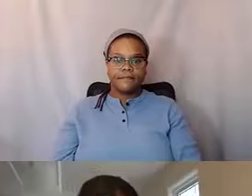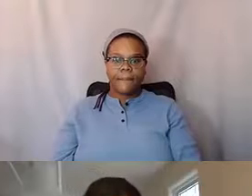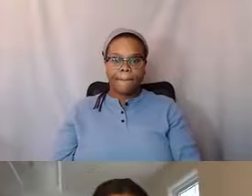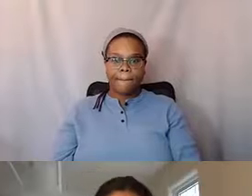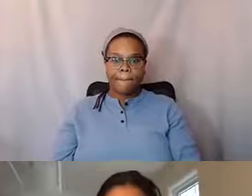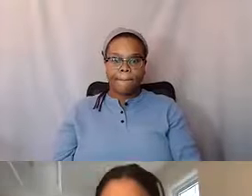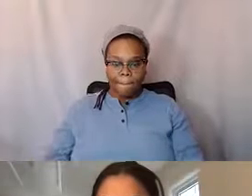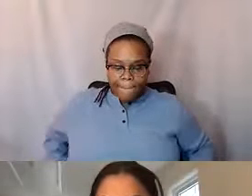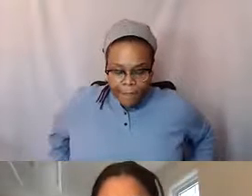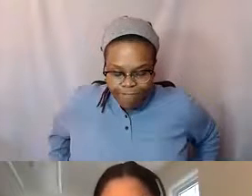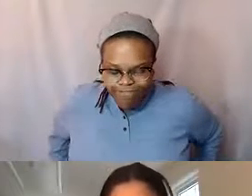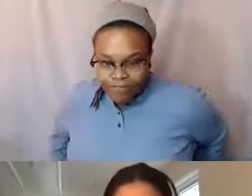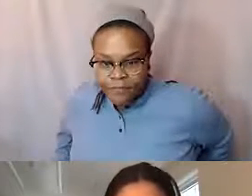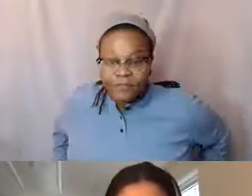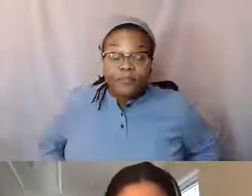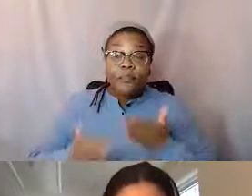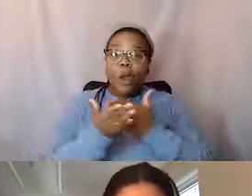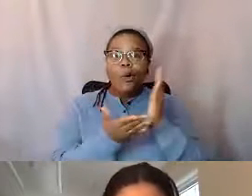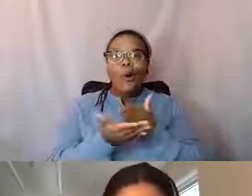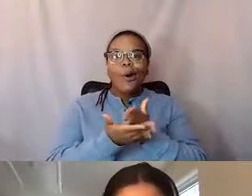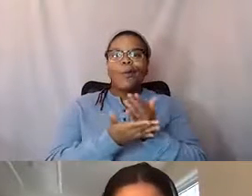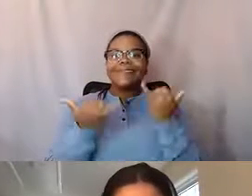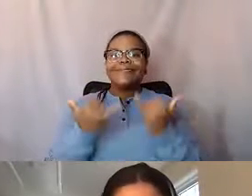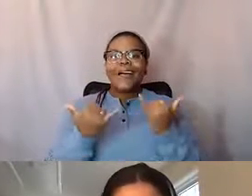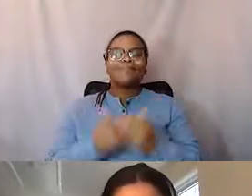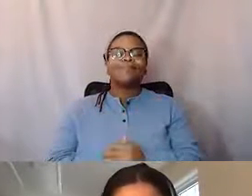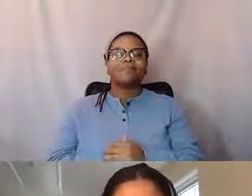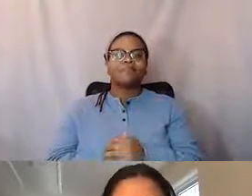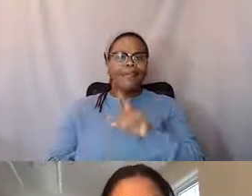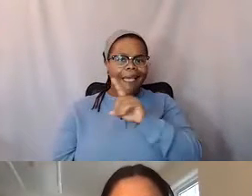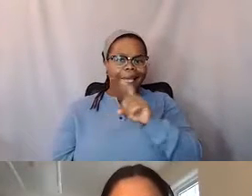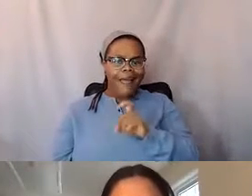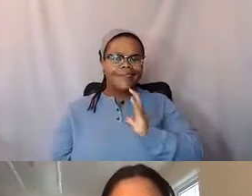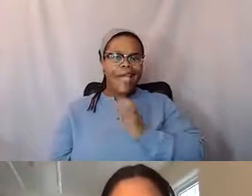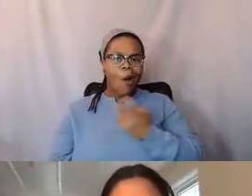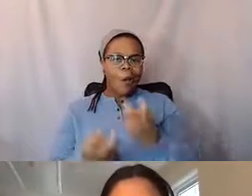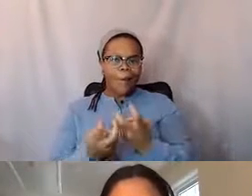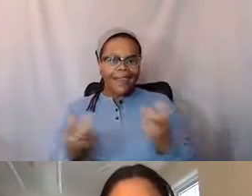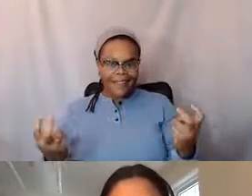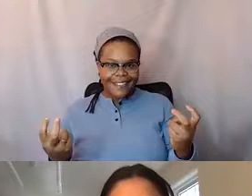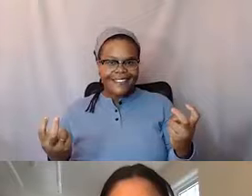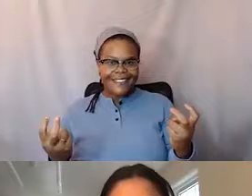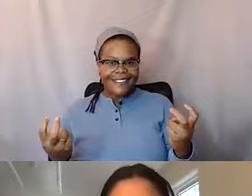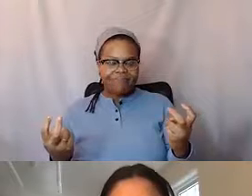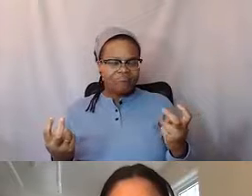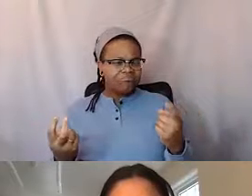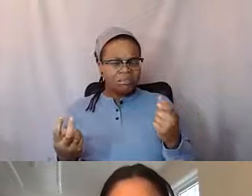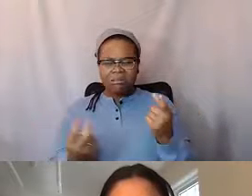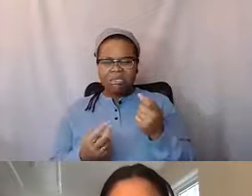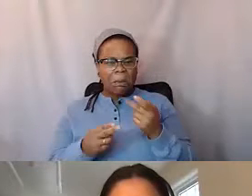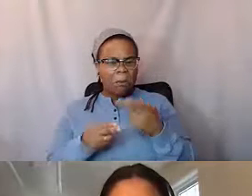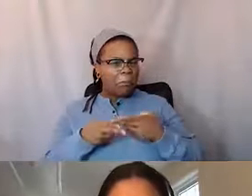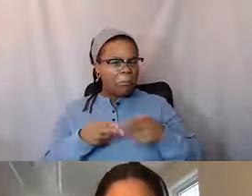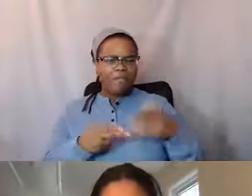All right. So without further ado, I'm going to ask our panelists to just give a brief introduction